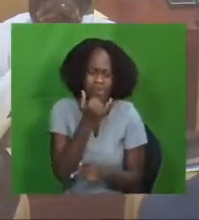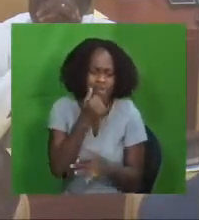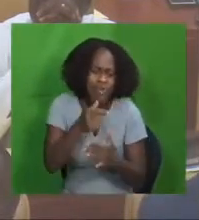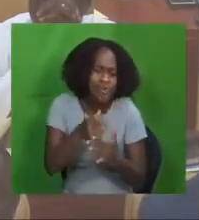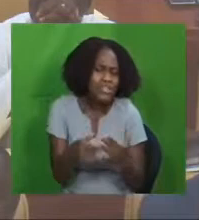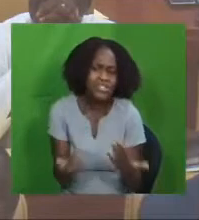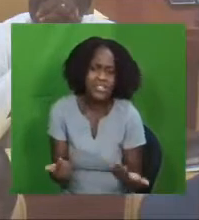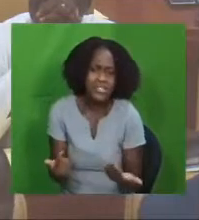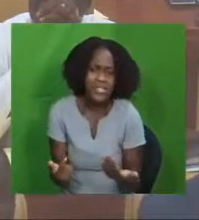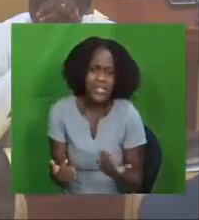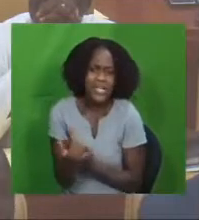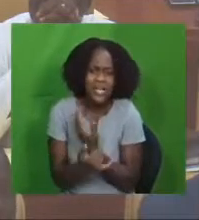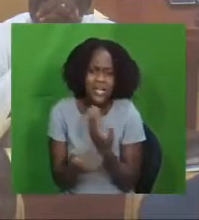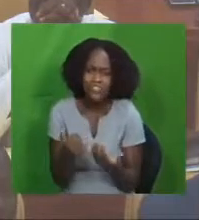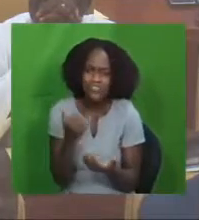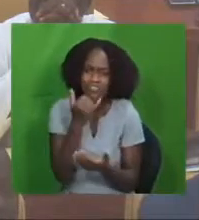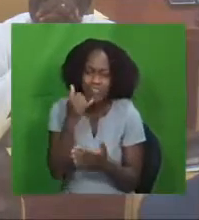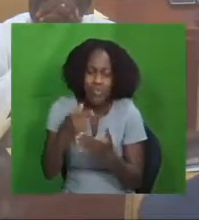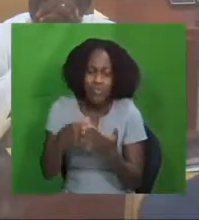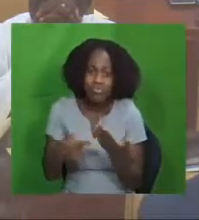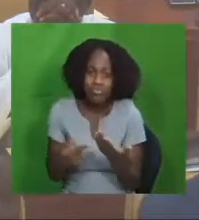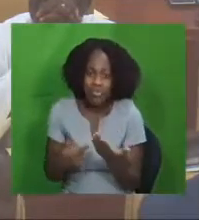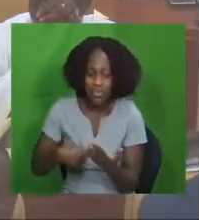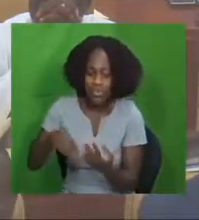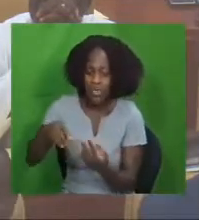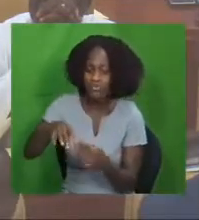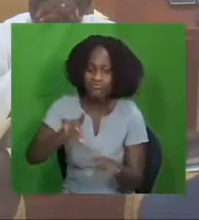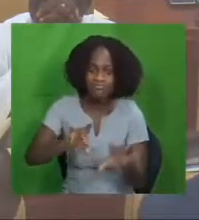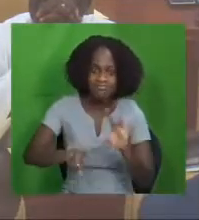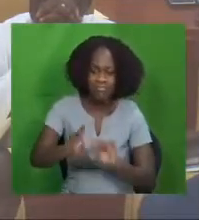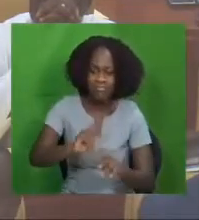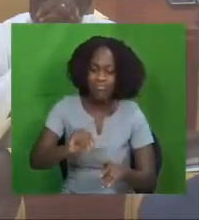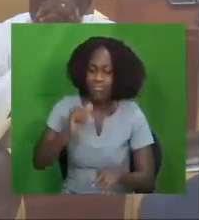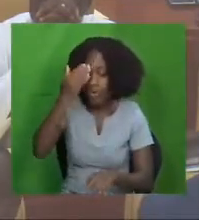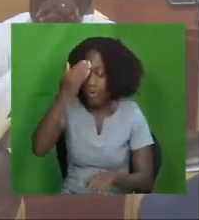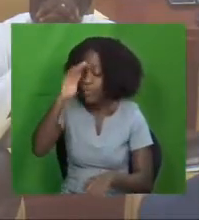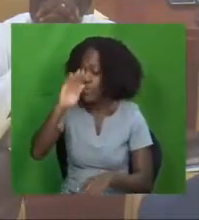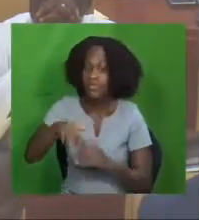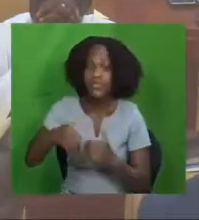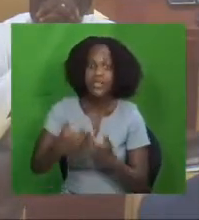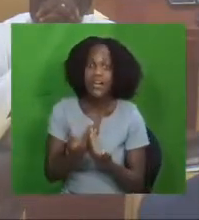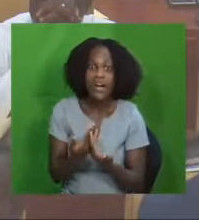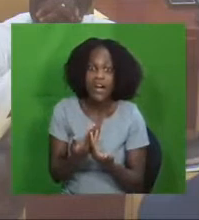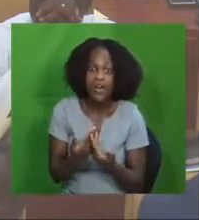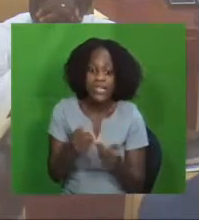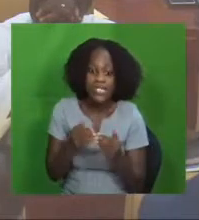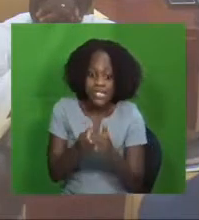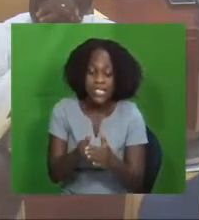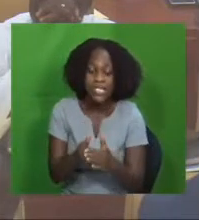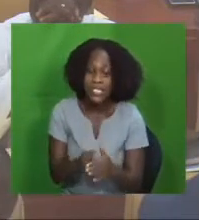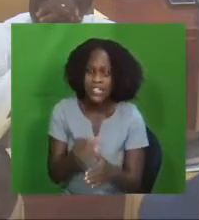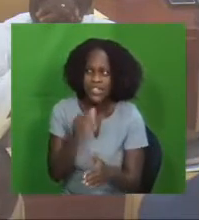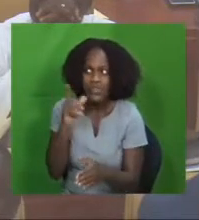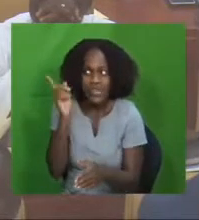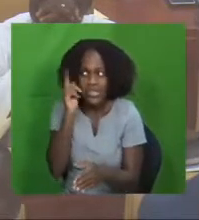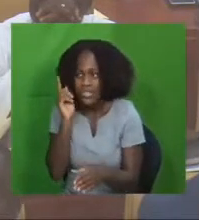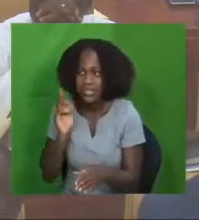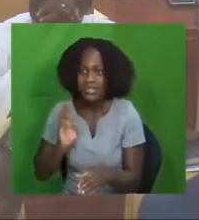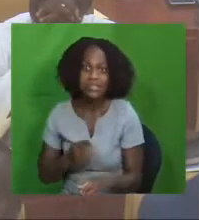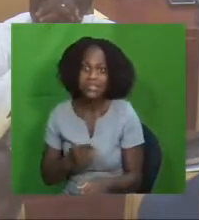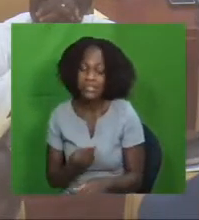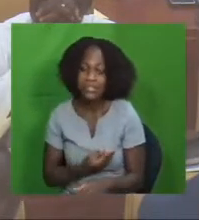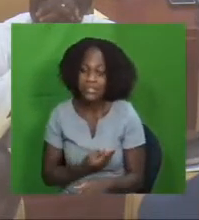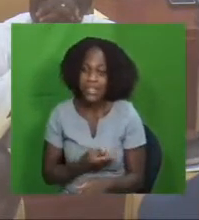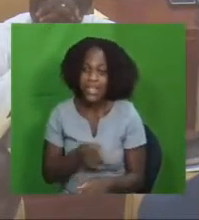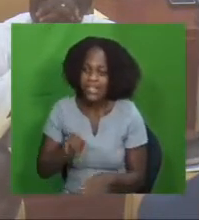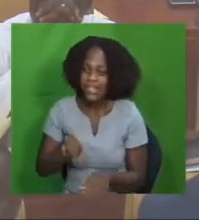country? That we elected a group of people who don't know how to govern, that we elected a group of people who will not listen to us, that we